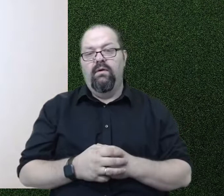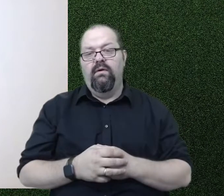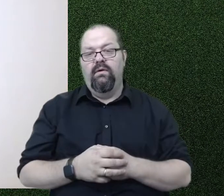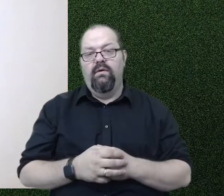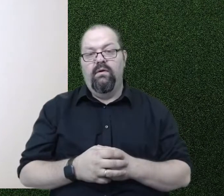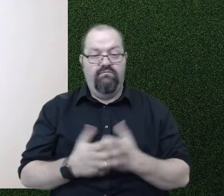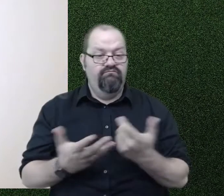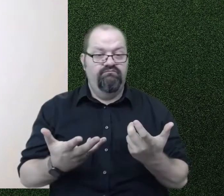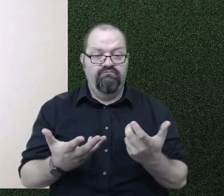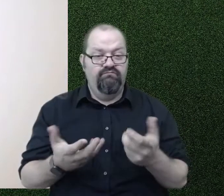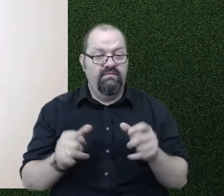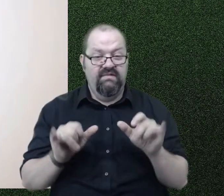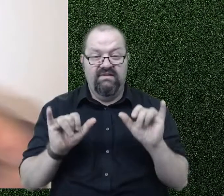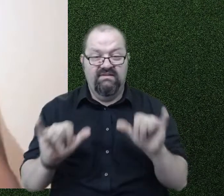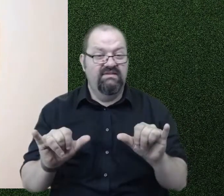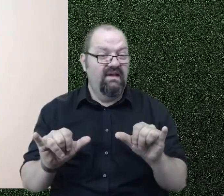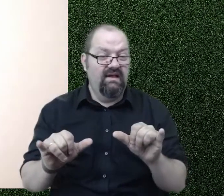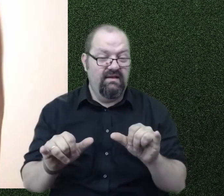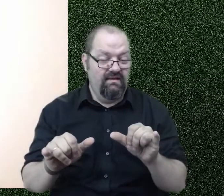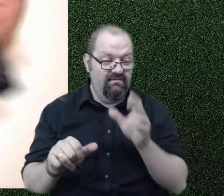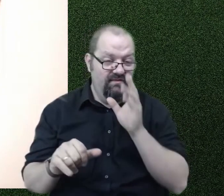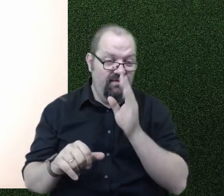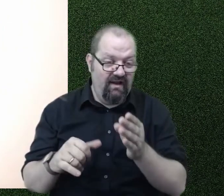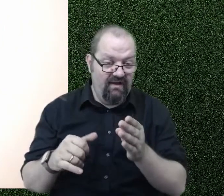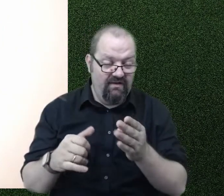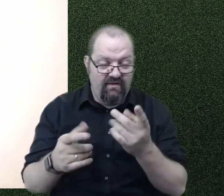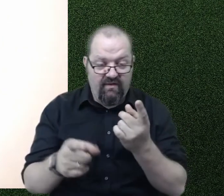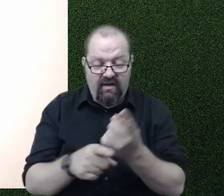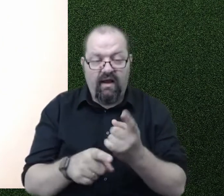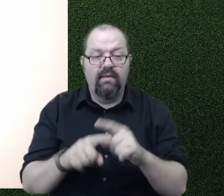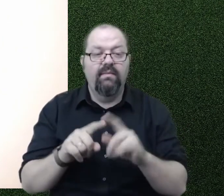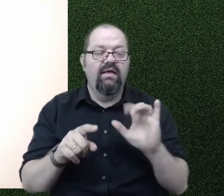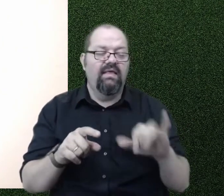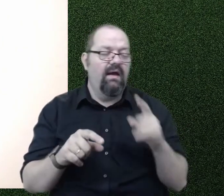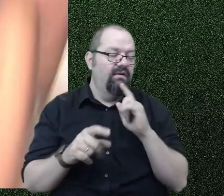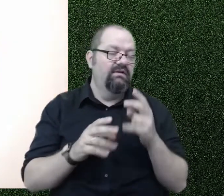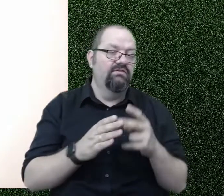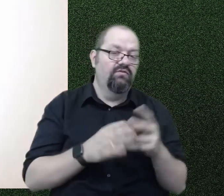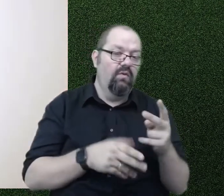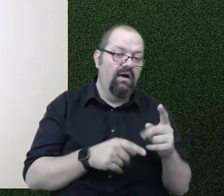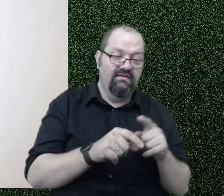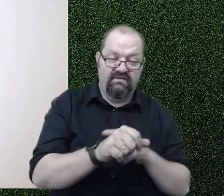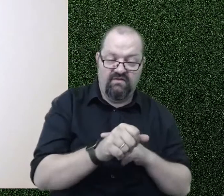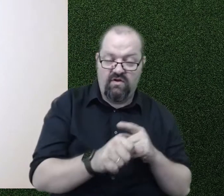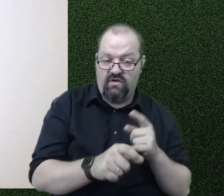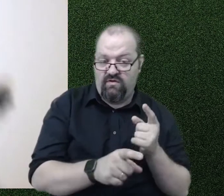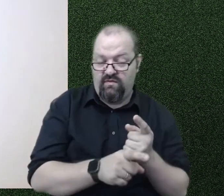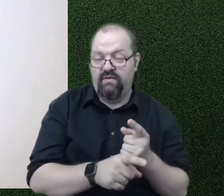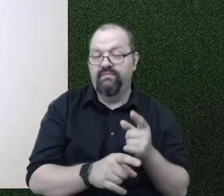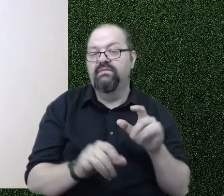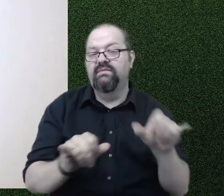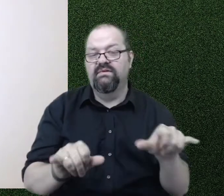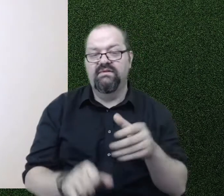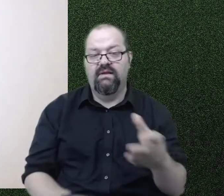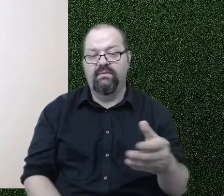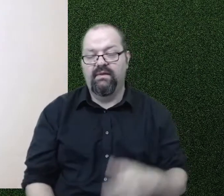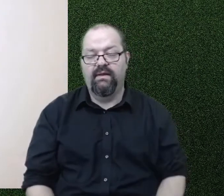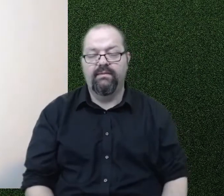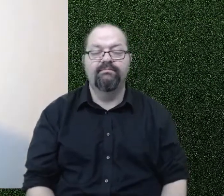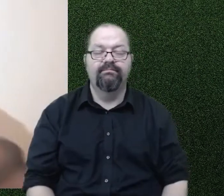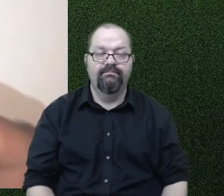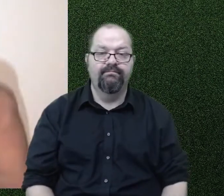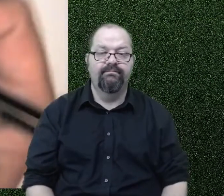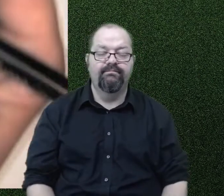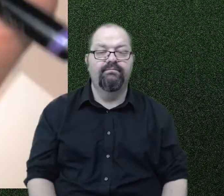Don't those point in exactly the same direction, only this one is twice as long? Isn't that the same thing? Or